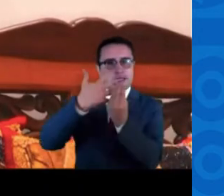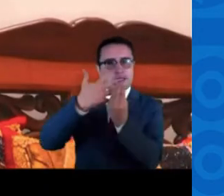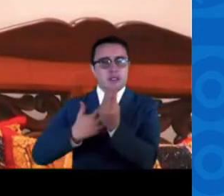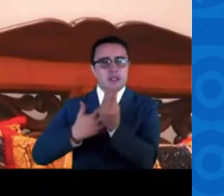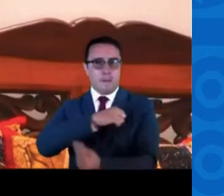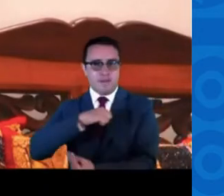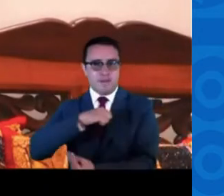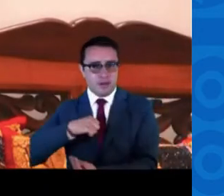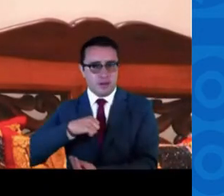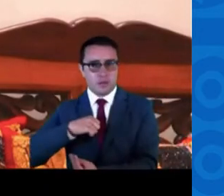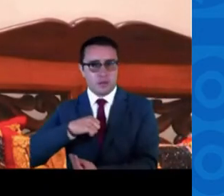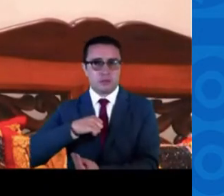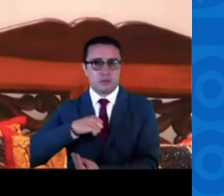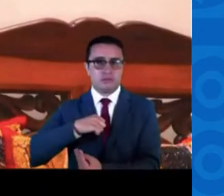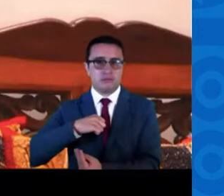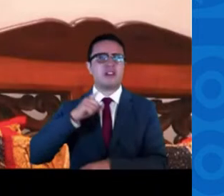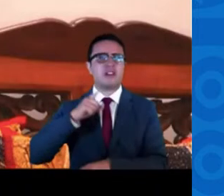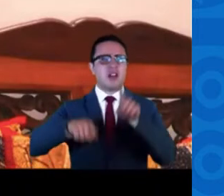resources